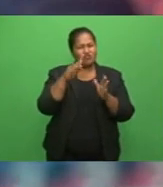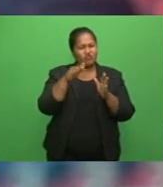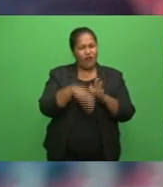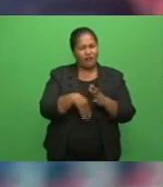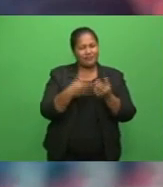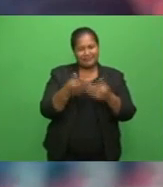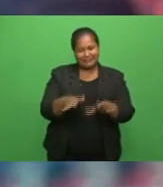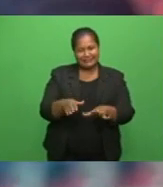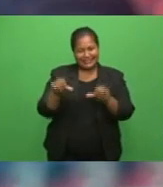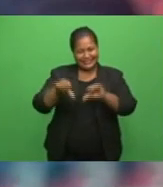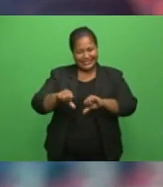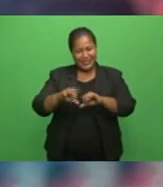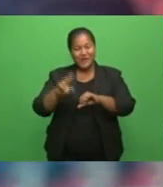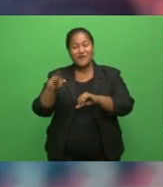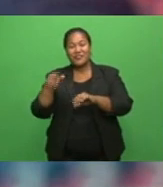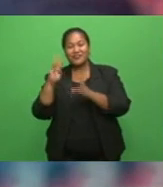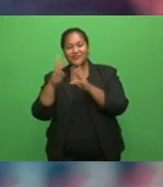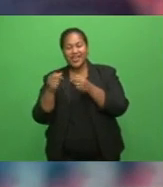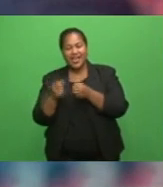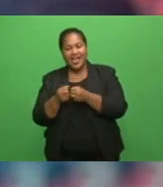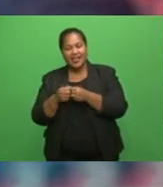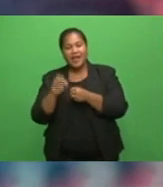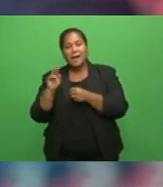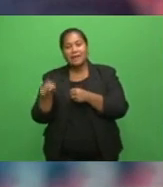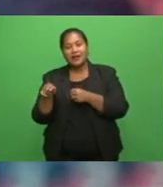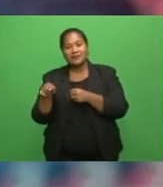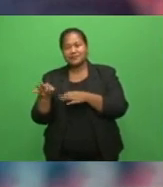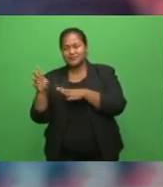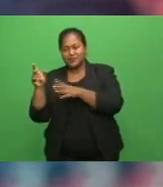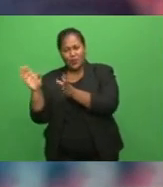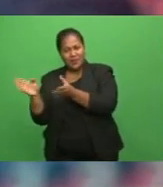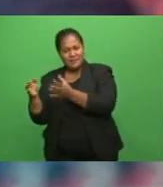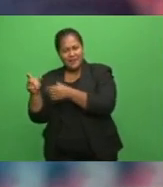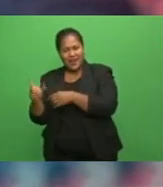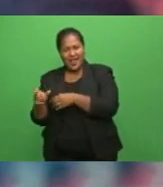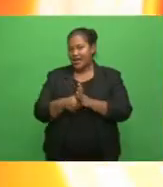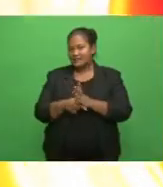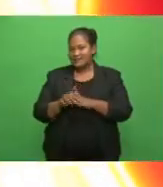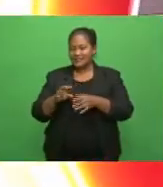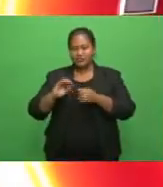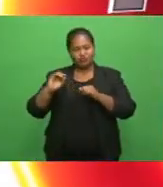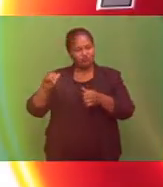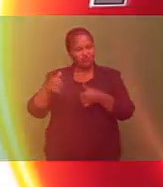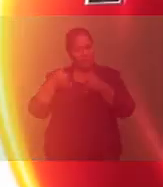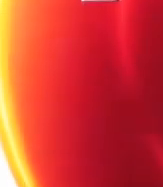weekend. But for one player in particular, there's an added incentive to come out firing.